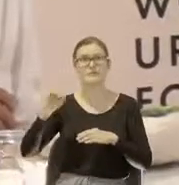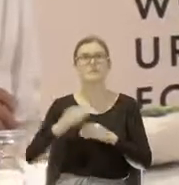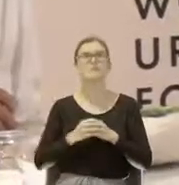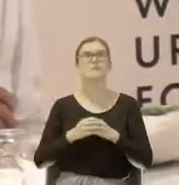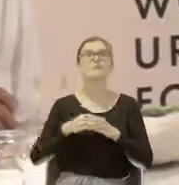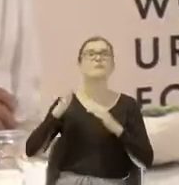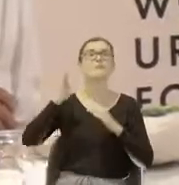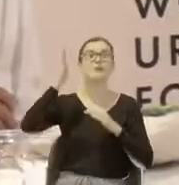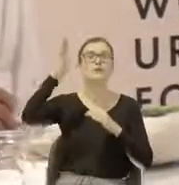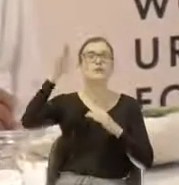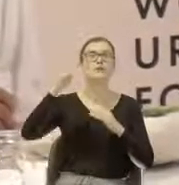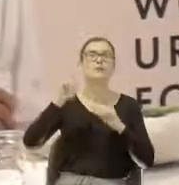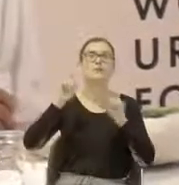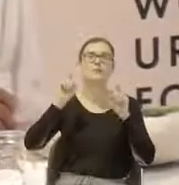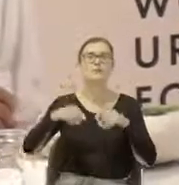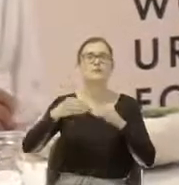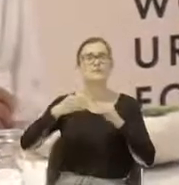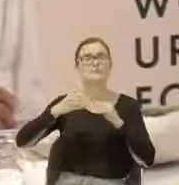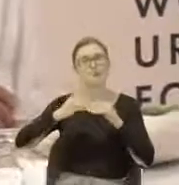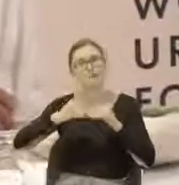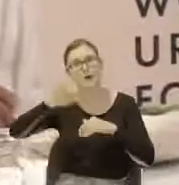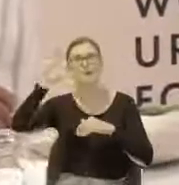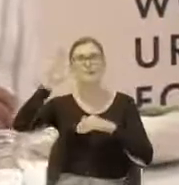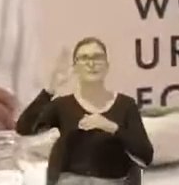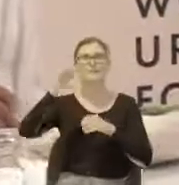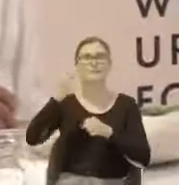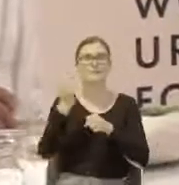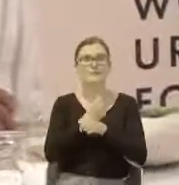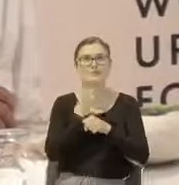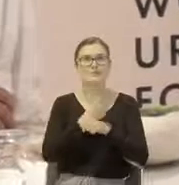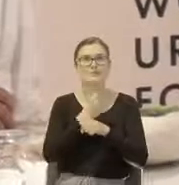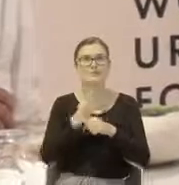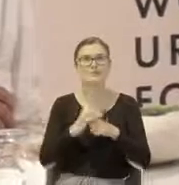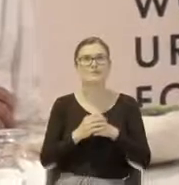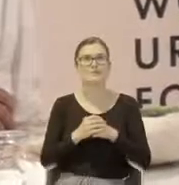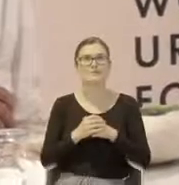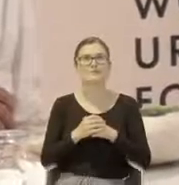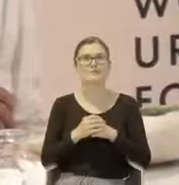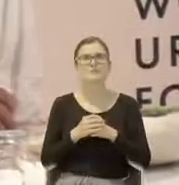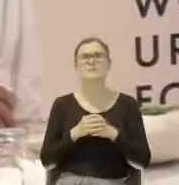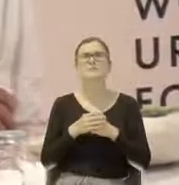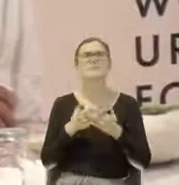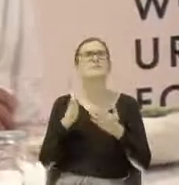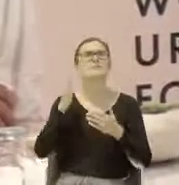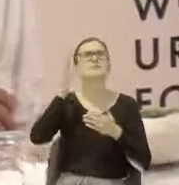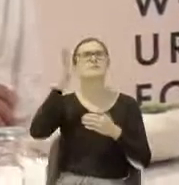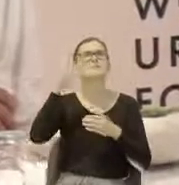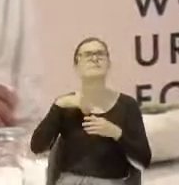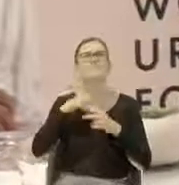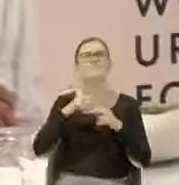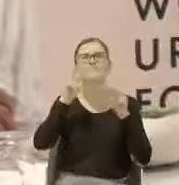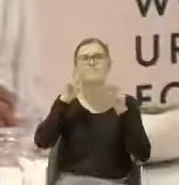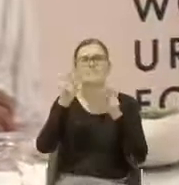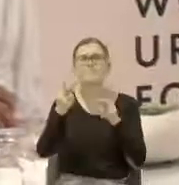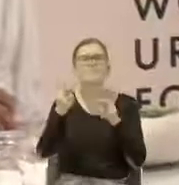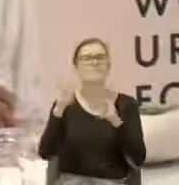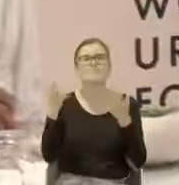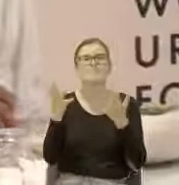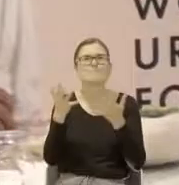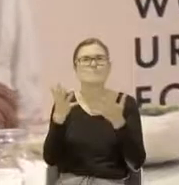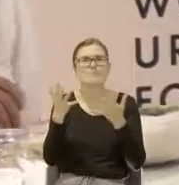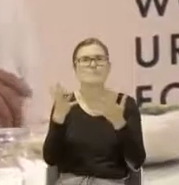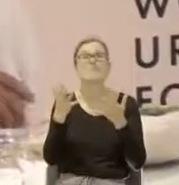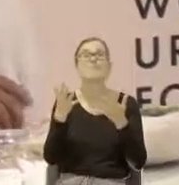things going for local and regional governments in terms of the Secretary General and member states' vision of our common